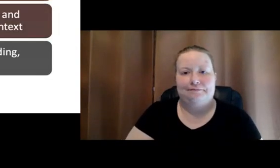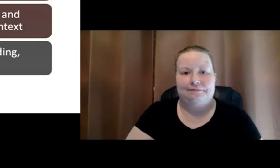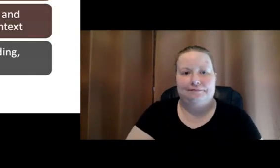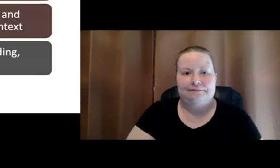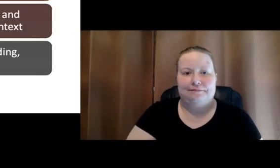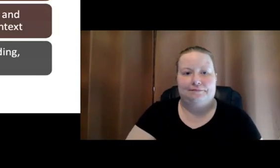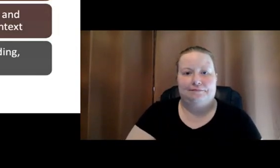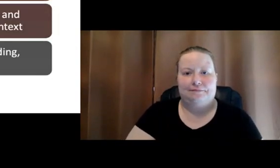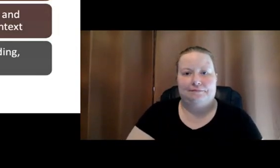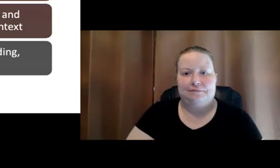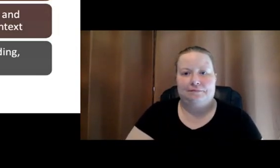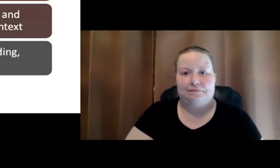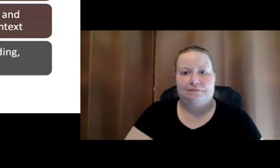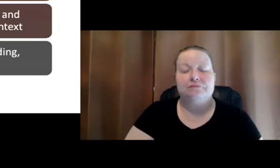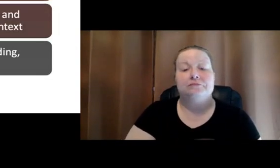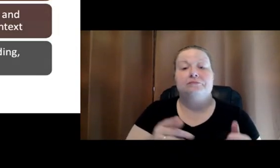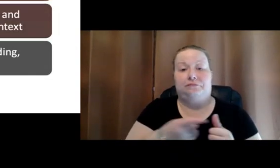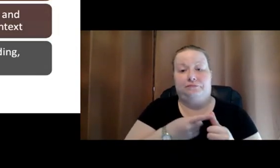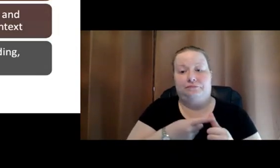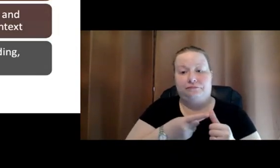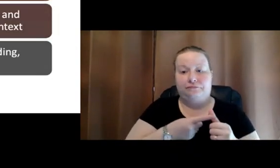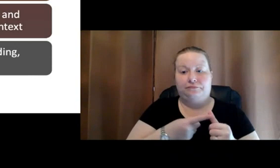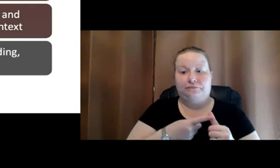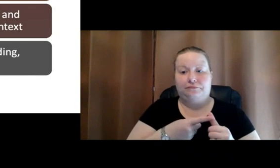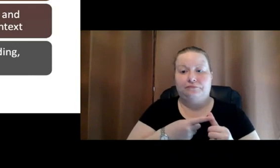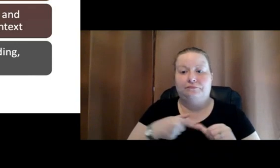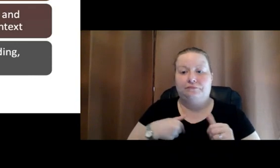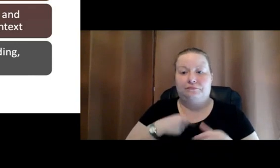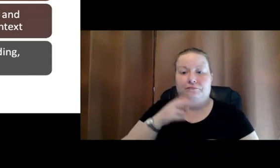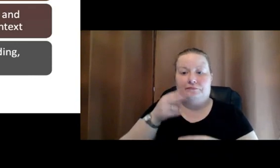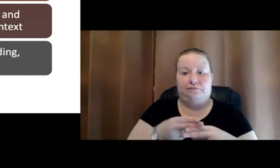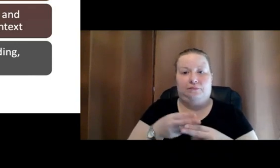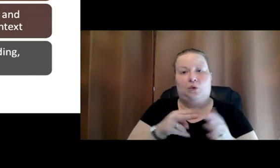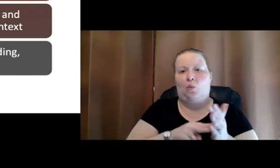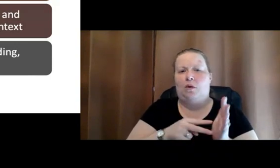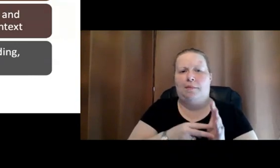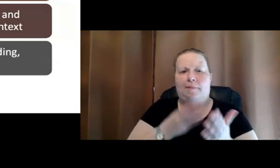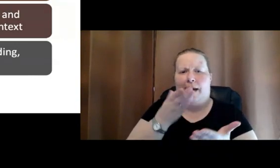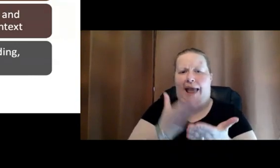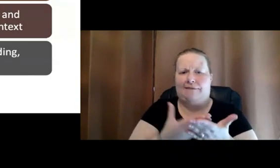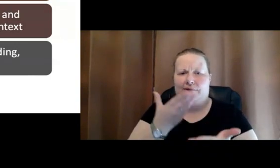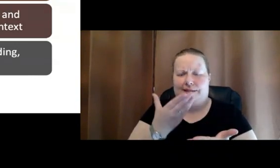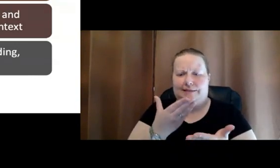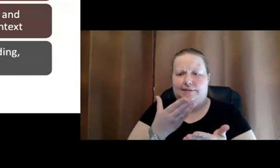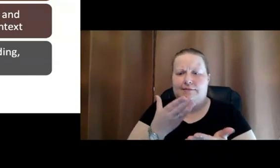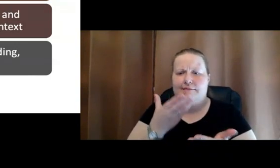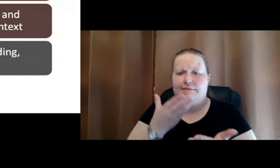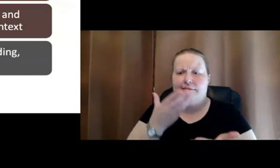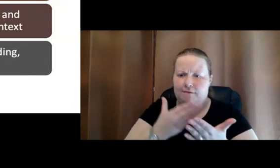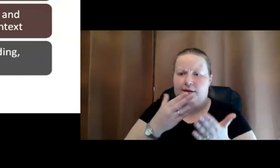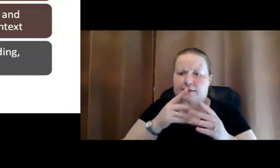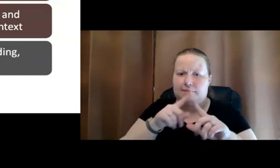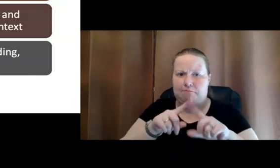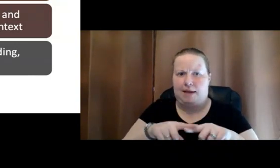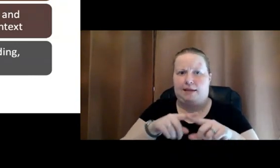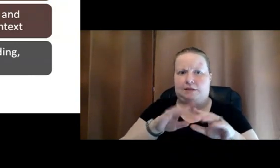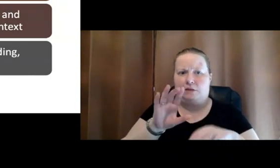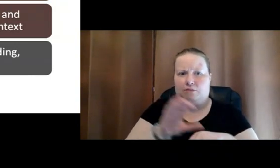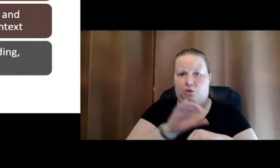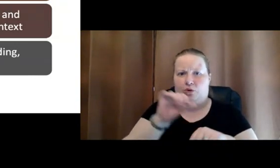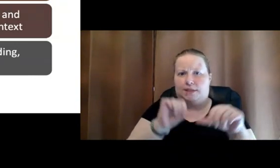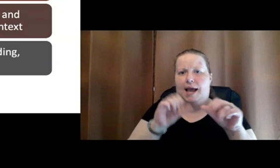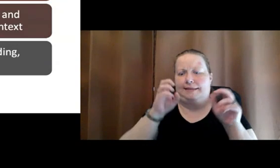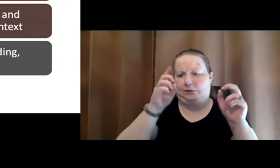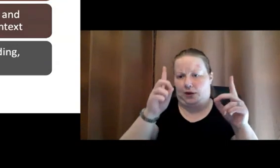Okay, so first of all, let me just sort of mention what I mean by evidence. And when I say evidence-based computer science education,